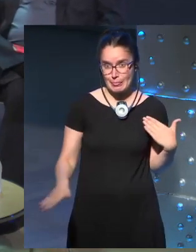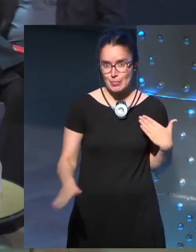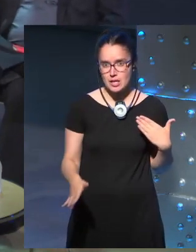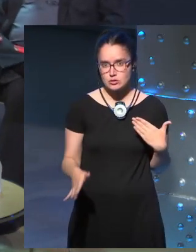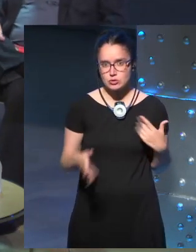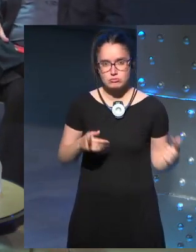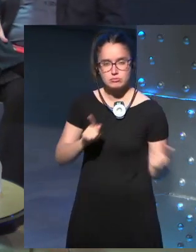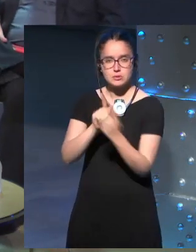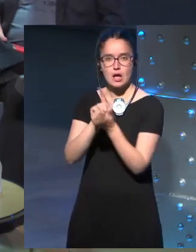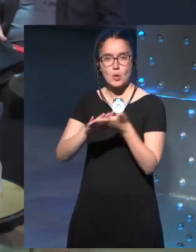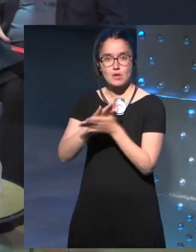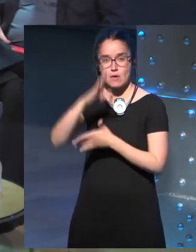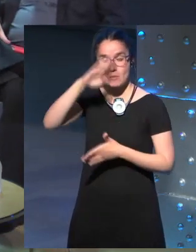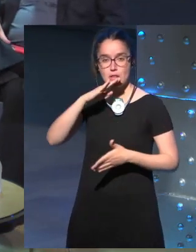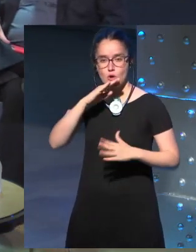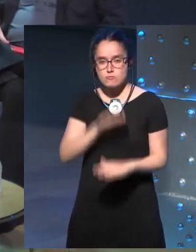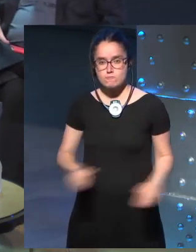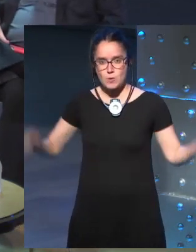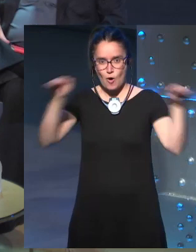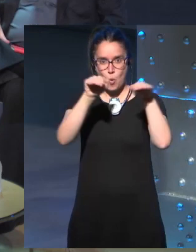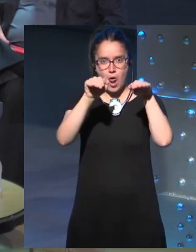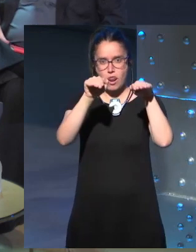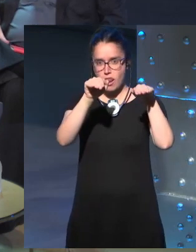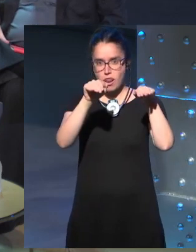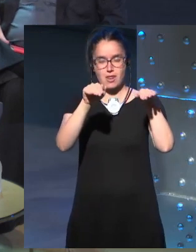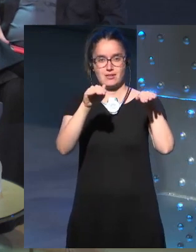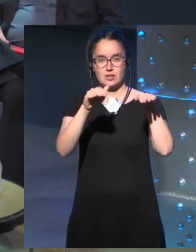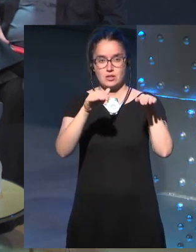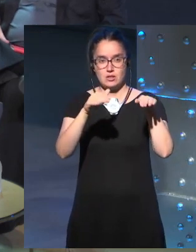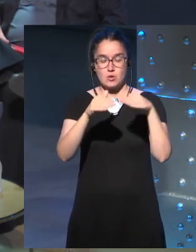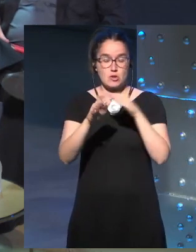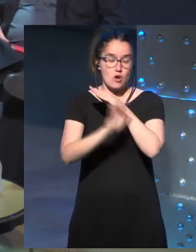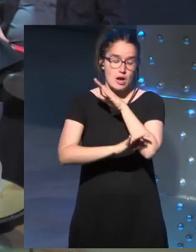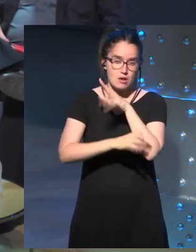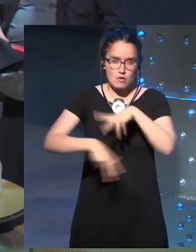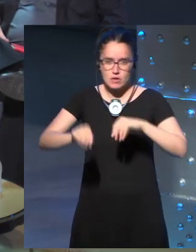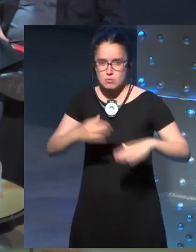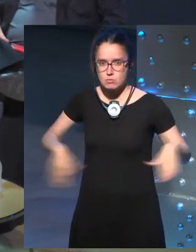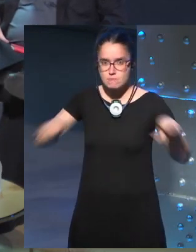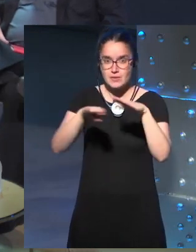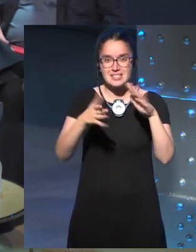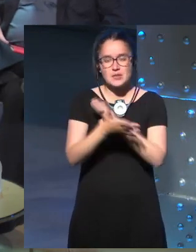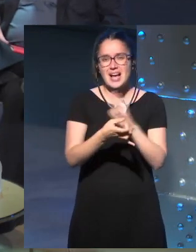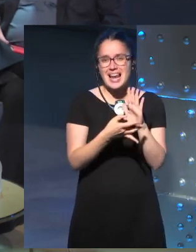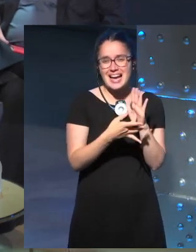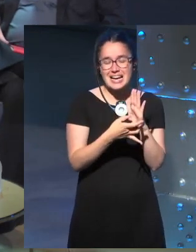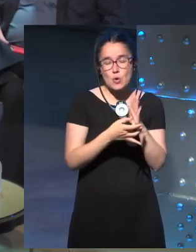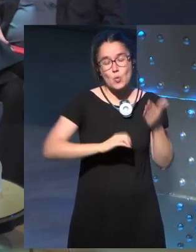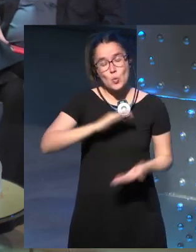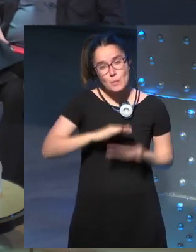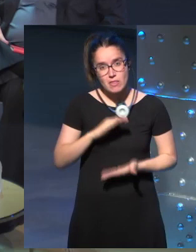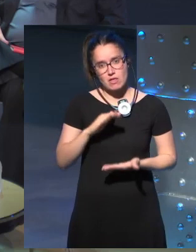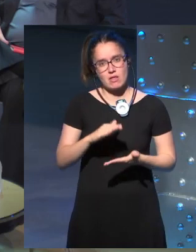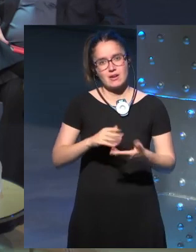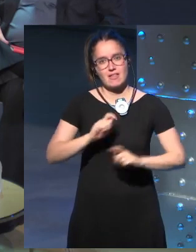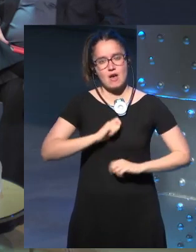talking about, if I did my homework. So there's a kind of equality that football gives. And it also